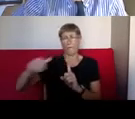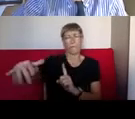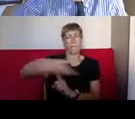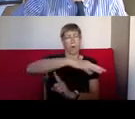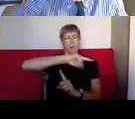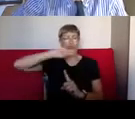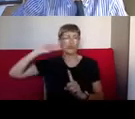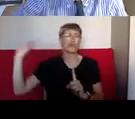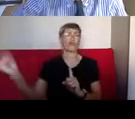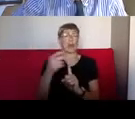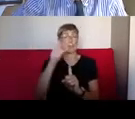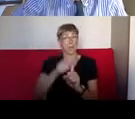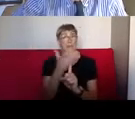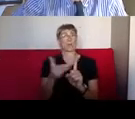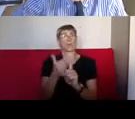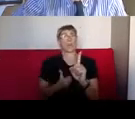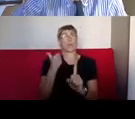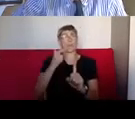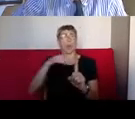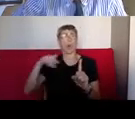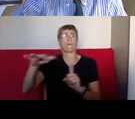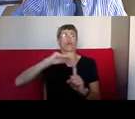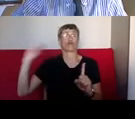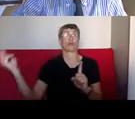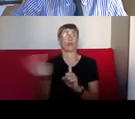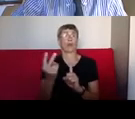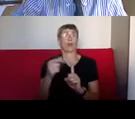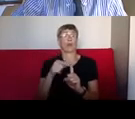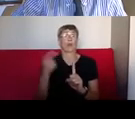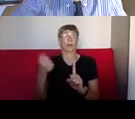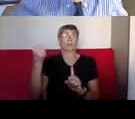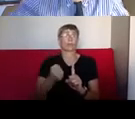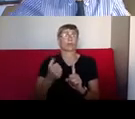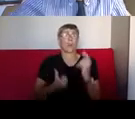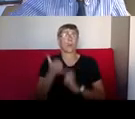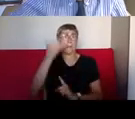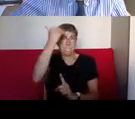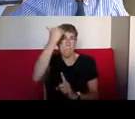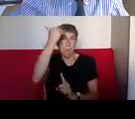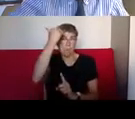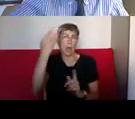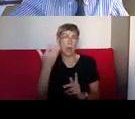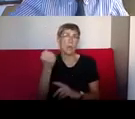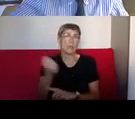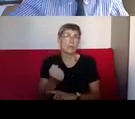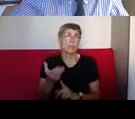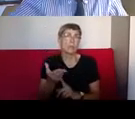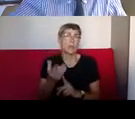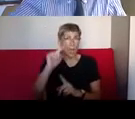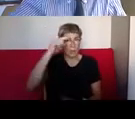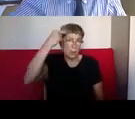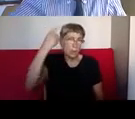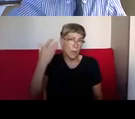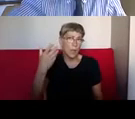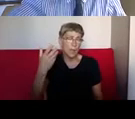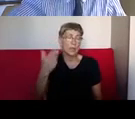have a job and to have a career and to be part of society in